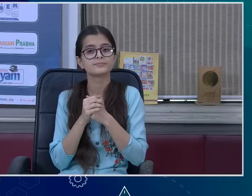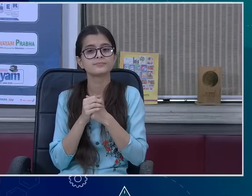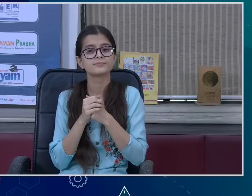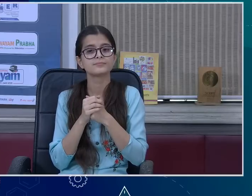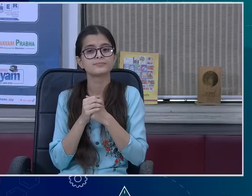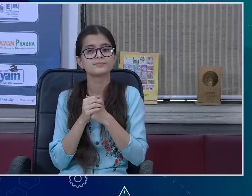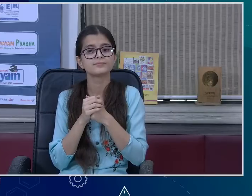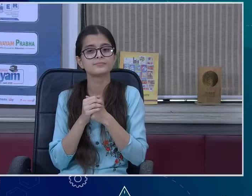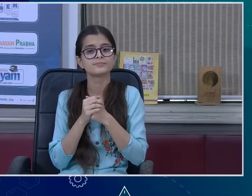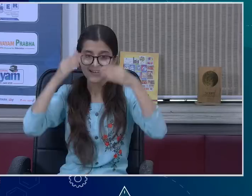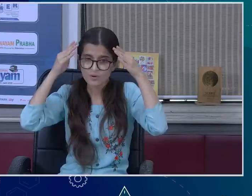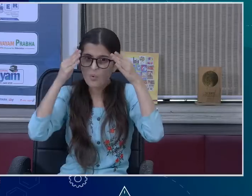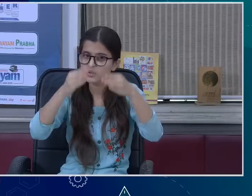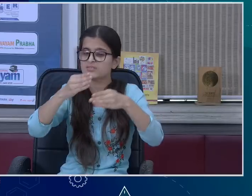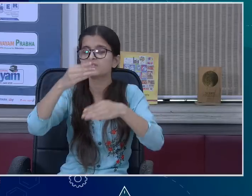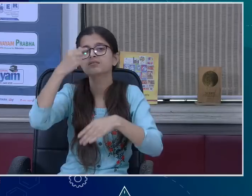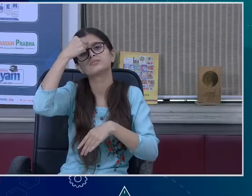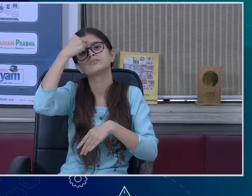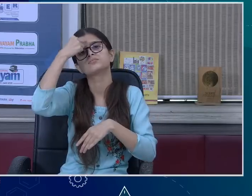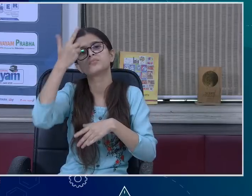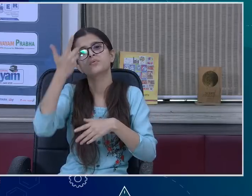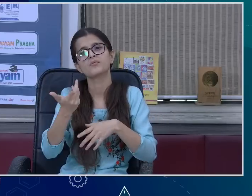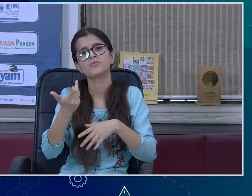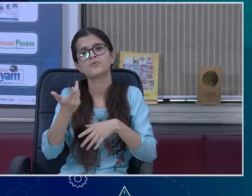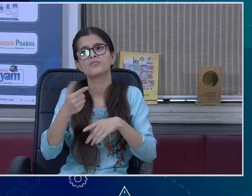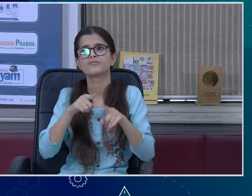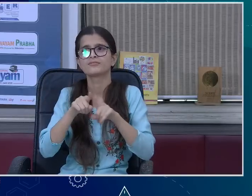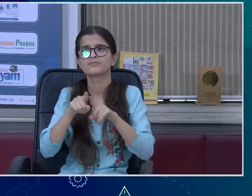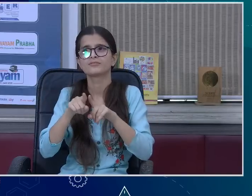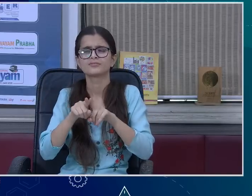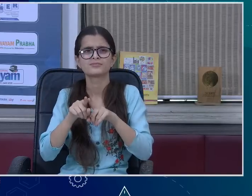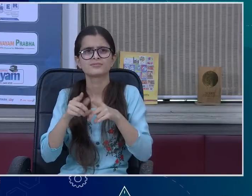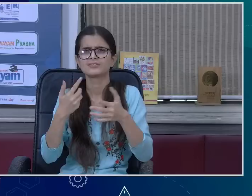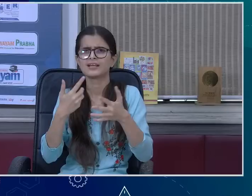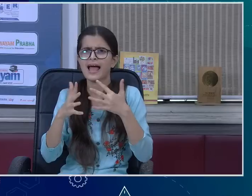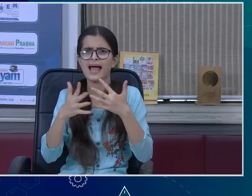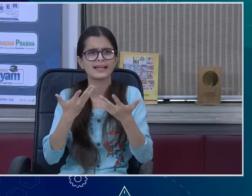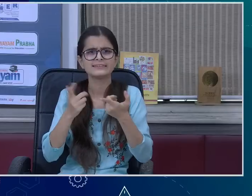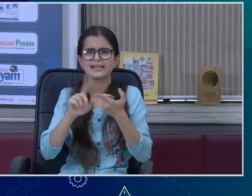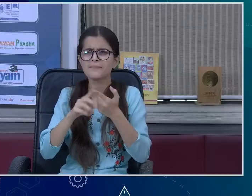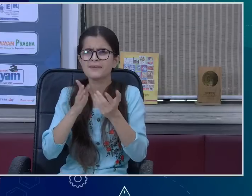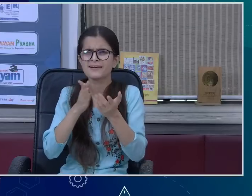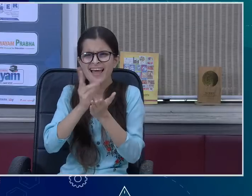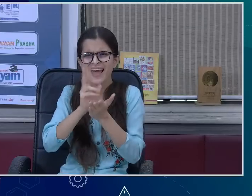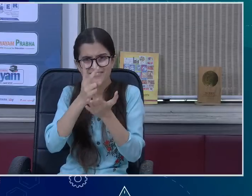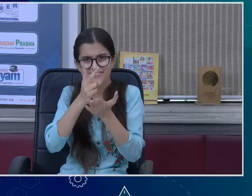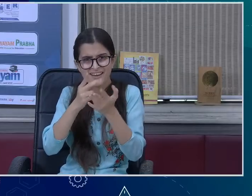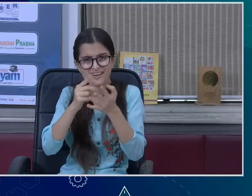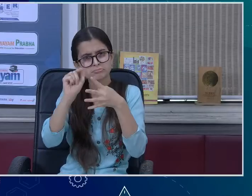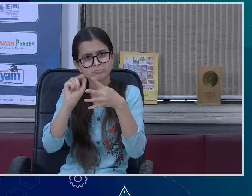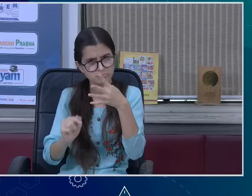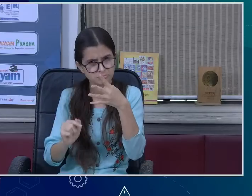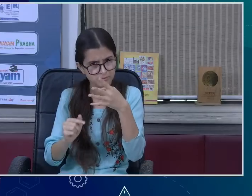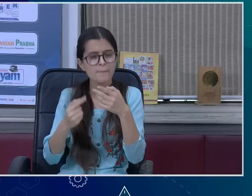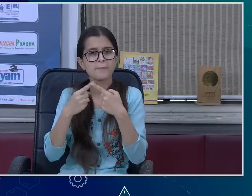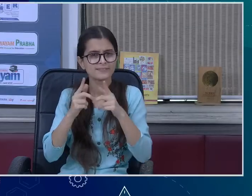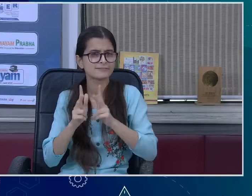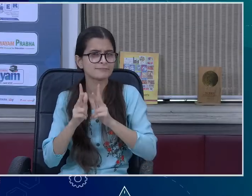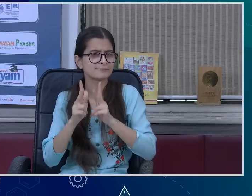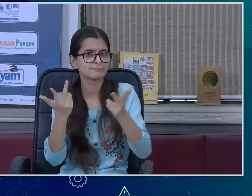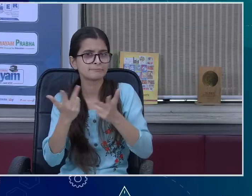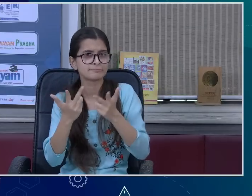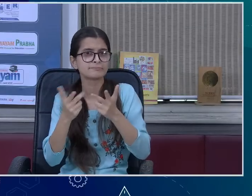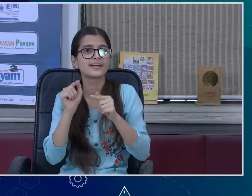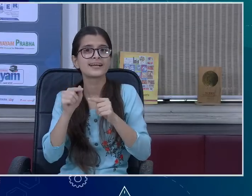a concentration problem, we may have some difficulty in learning some component. But here what we say is,